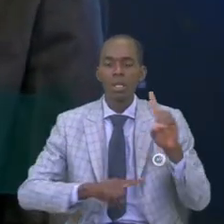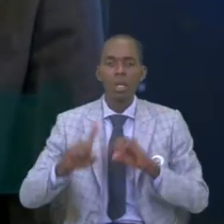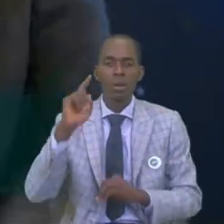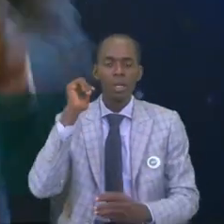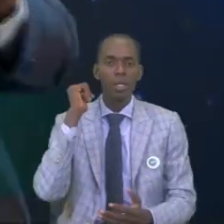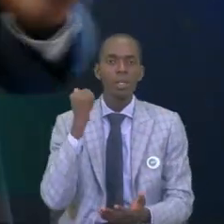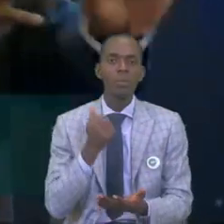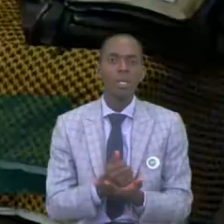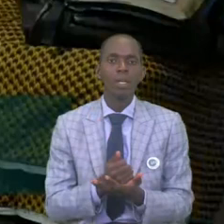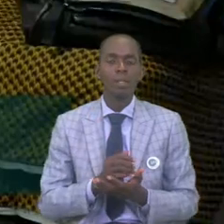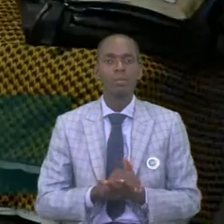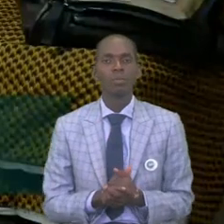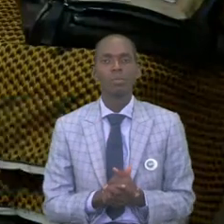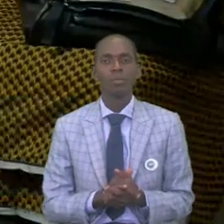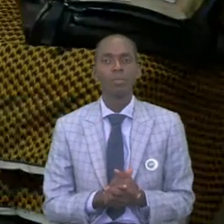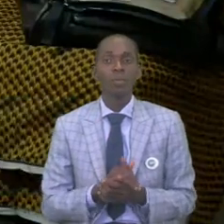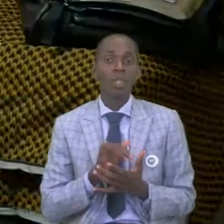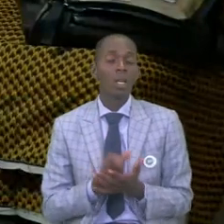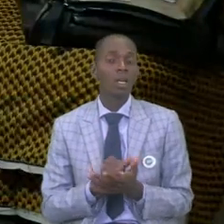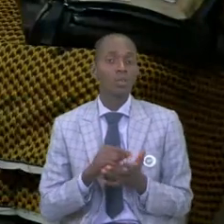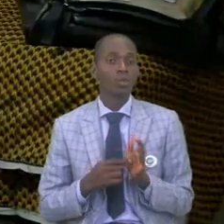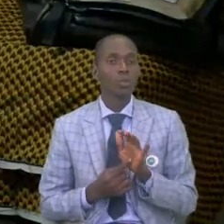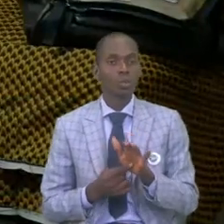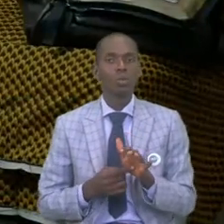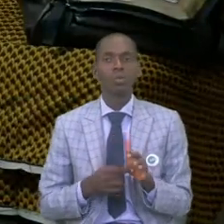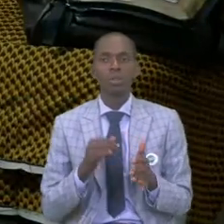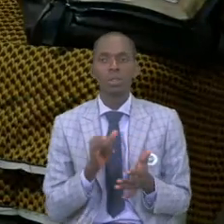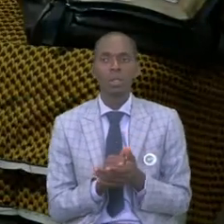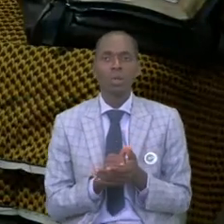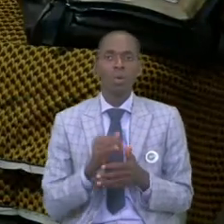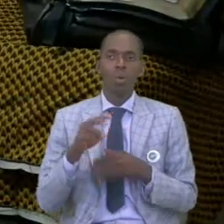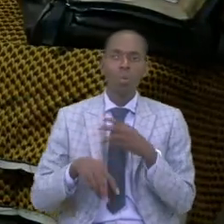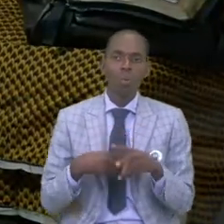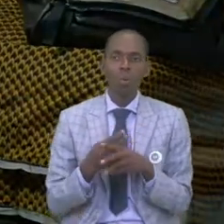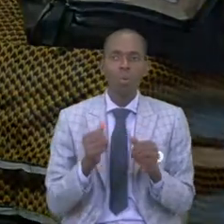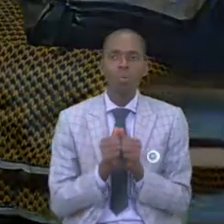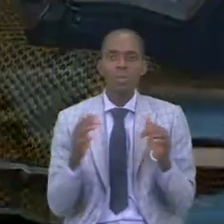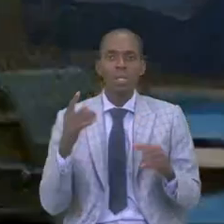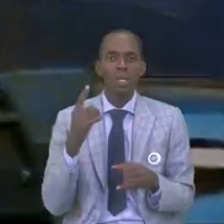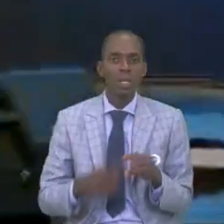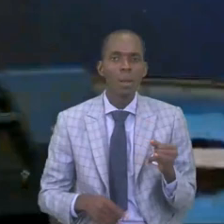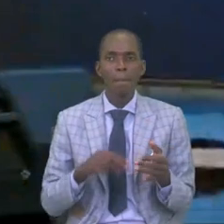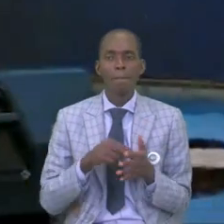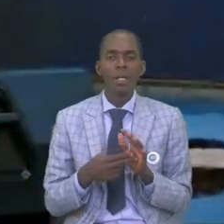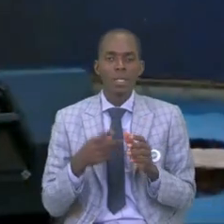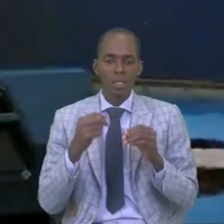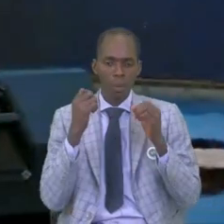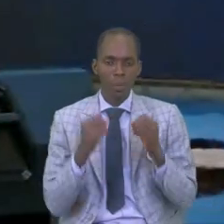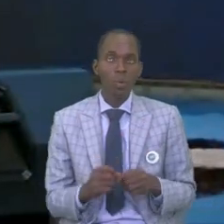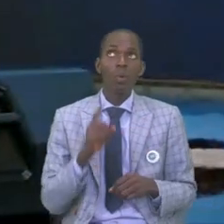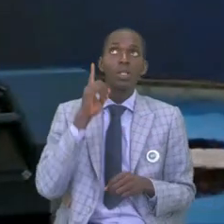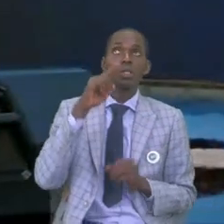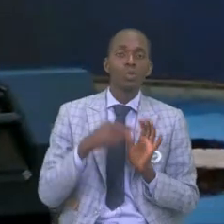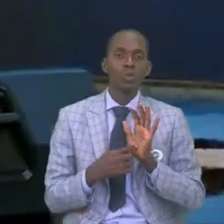shout. That means then when he says world without end, the power he manifested at that